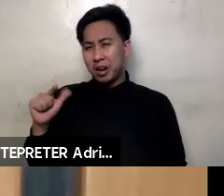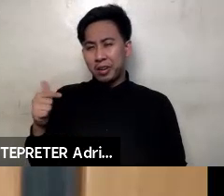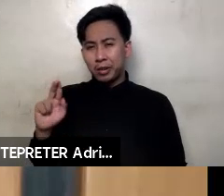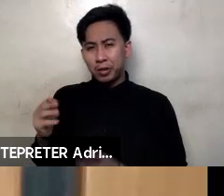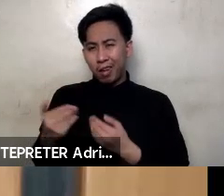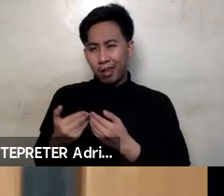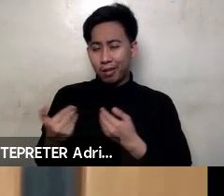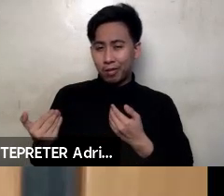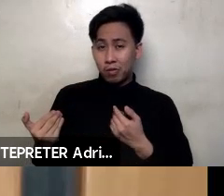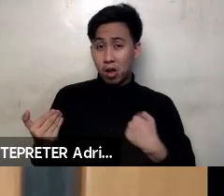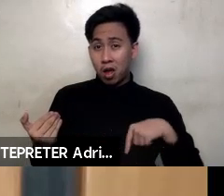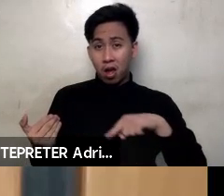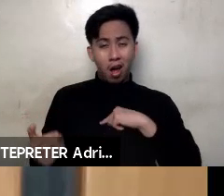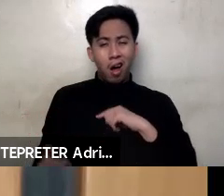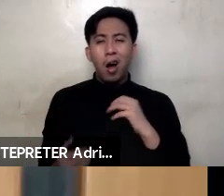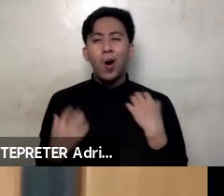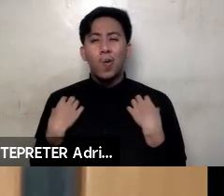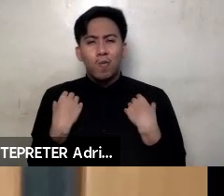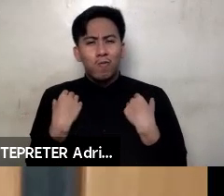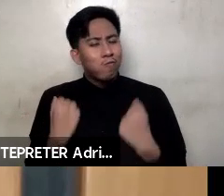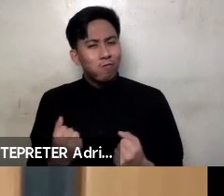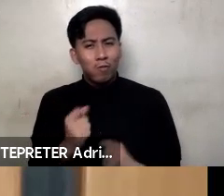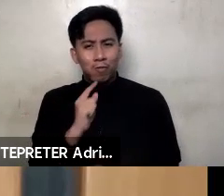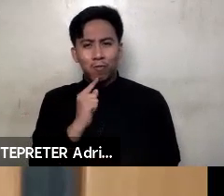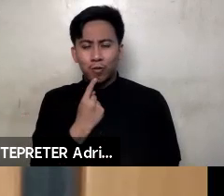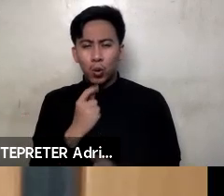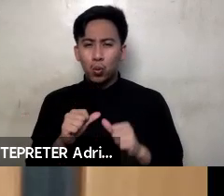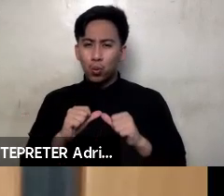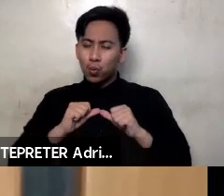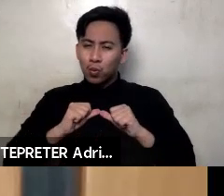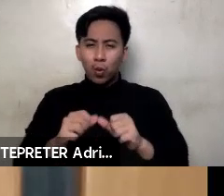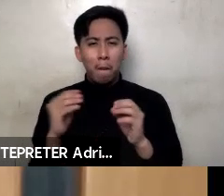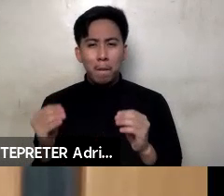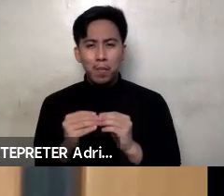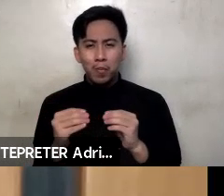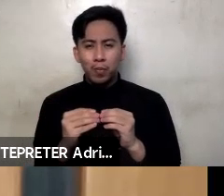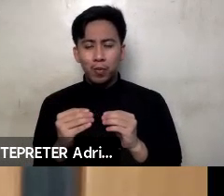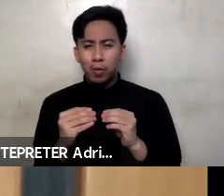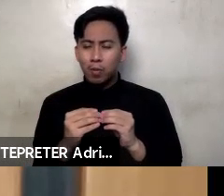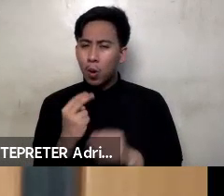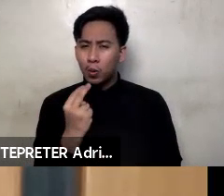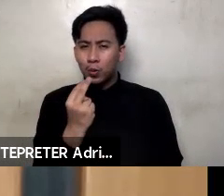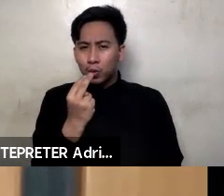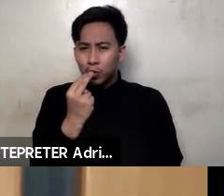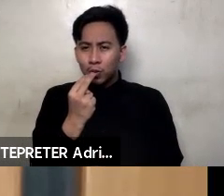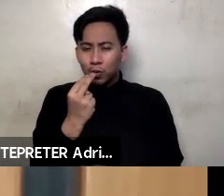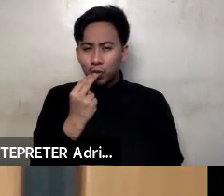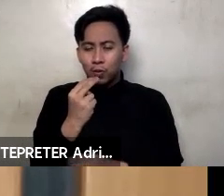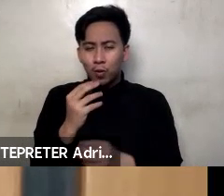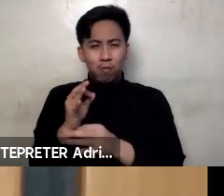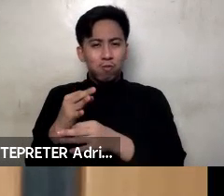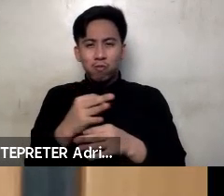is our strong commitment to continue pushing for more nutrition intervention such as